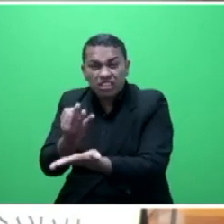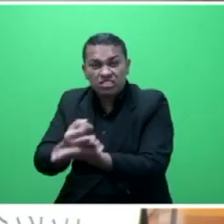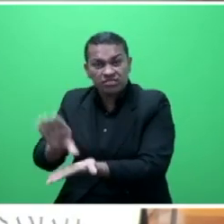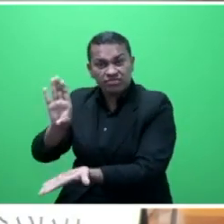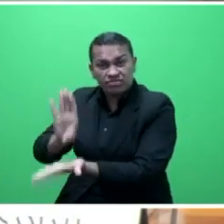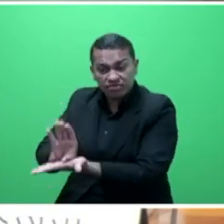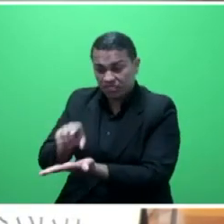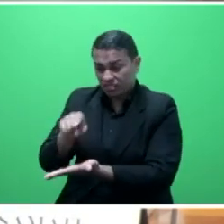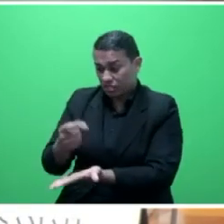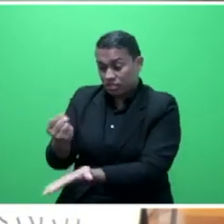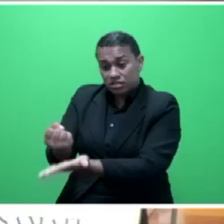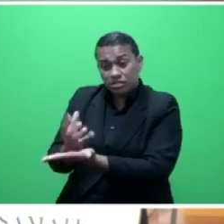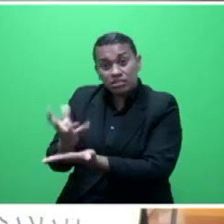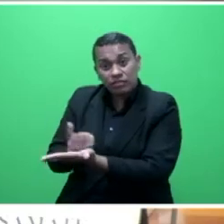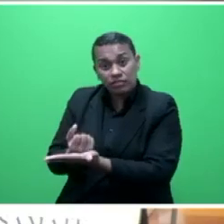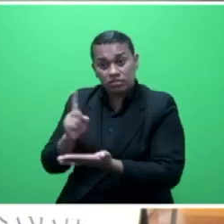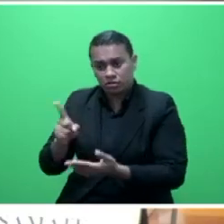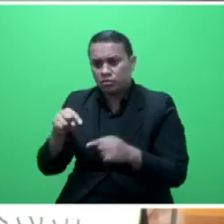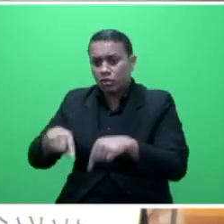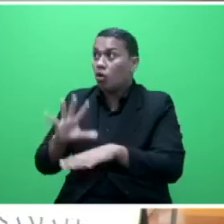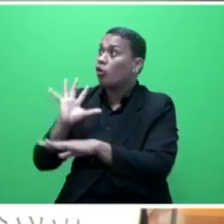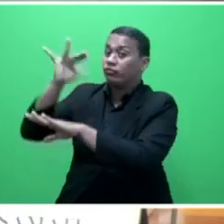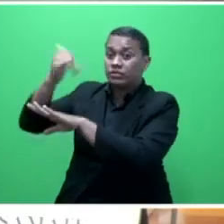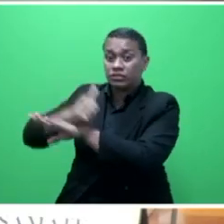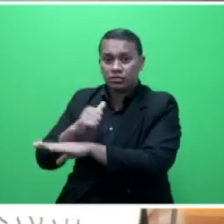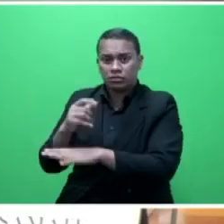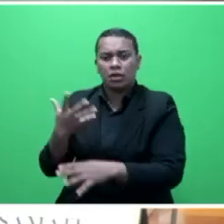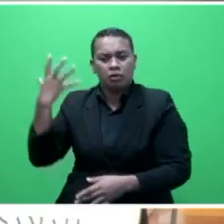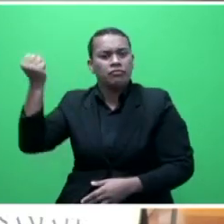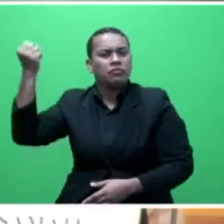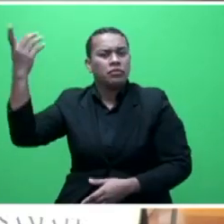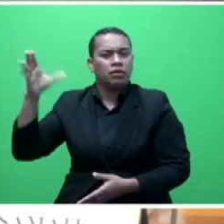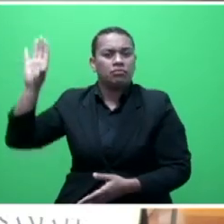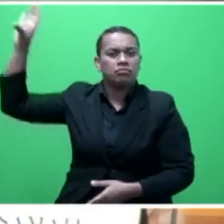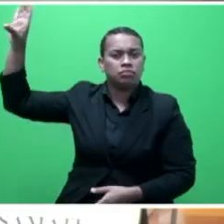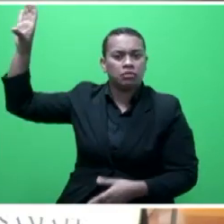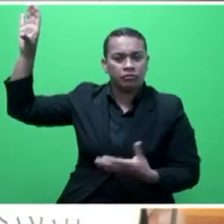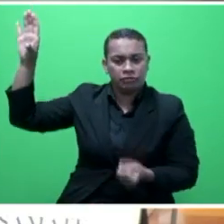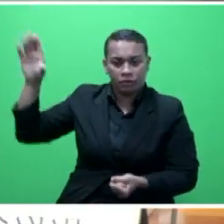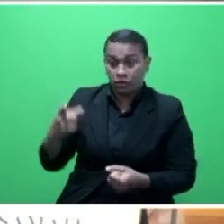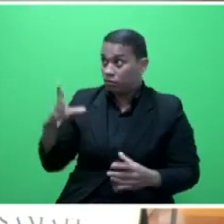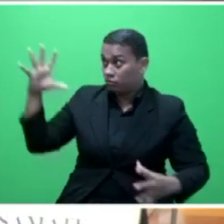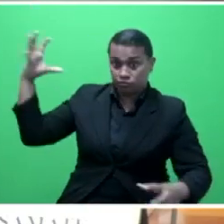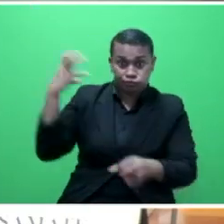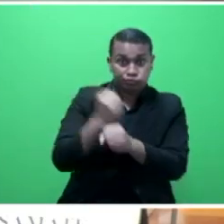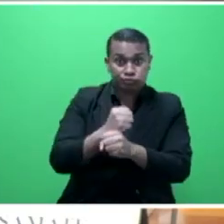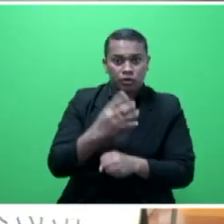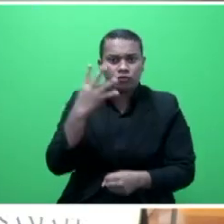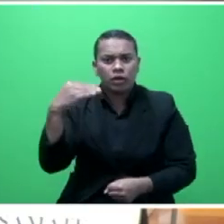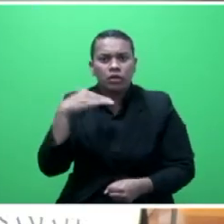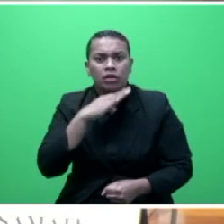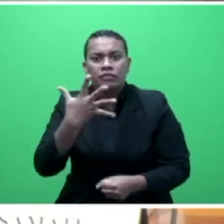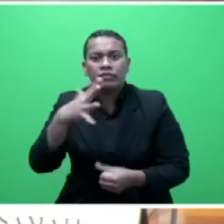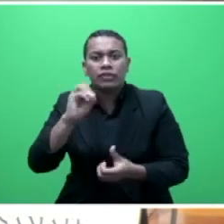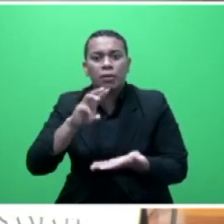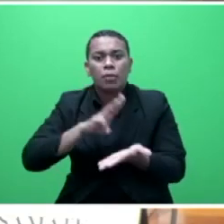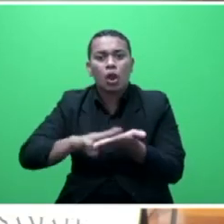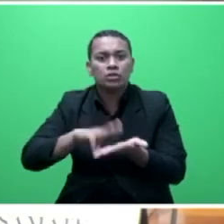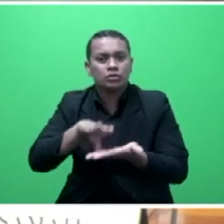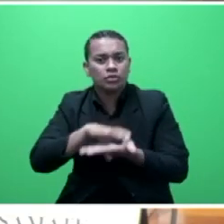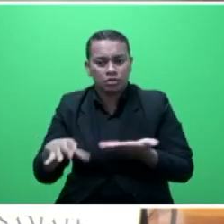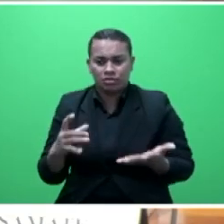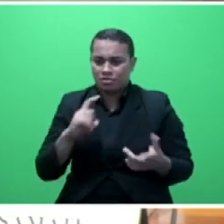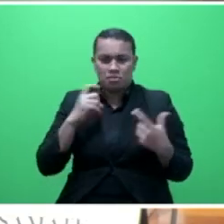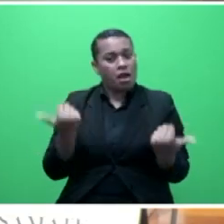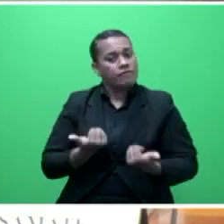domestically and some offshore. In total, we're talking about $450 million, which is sufficient to cover the principal